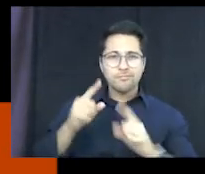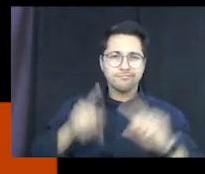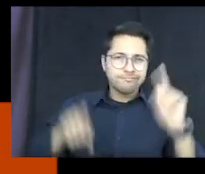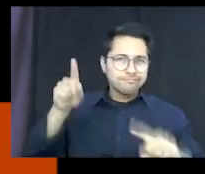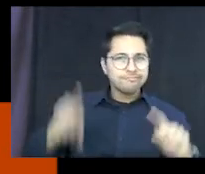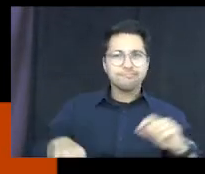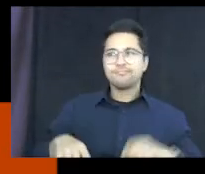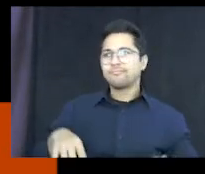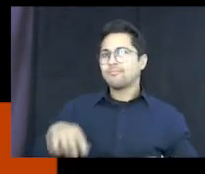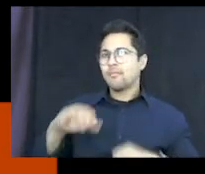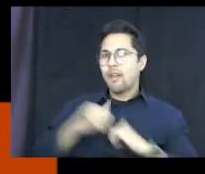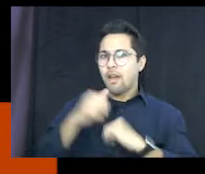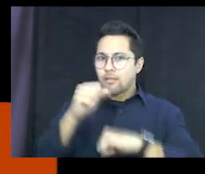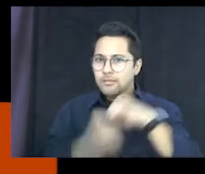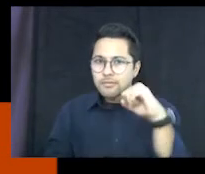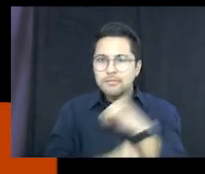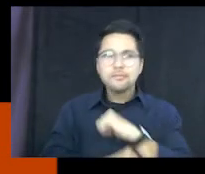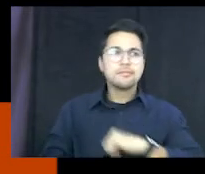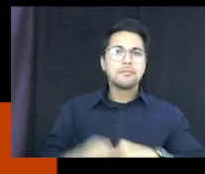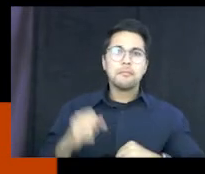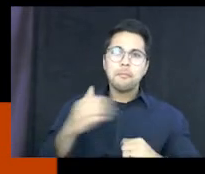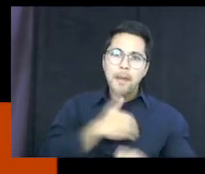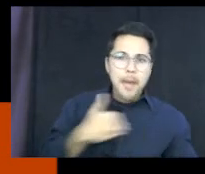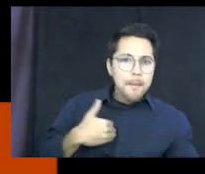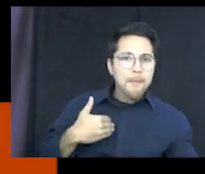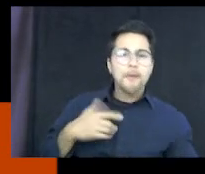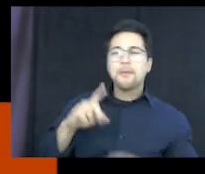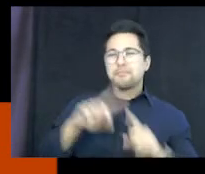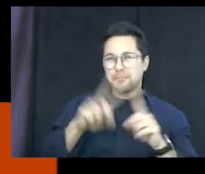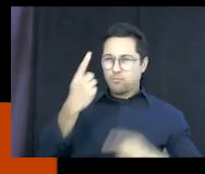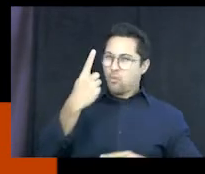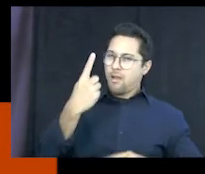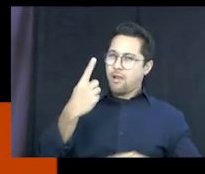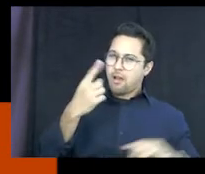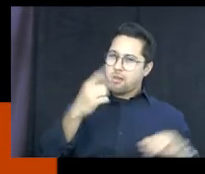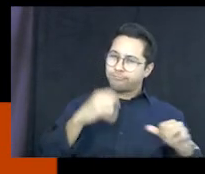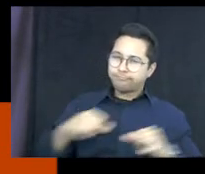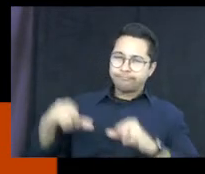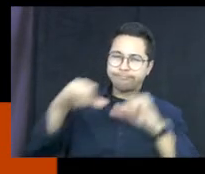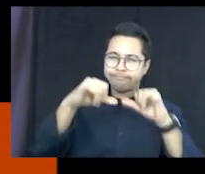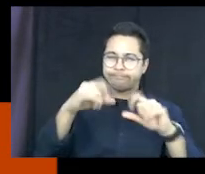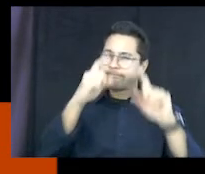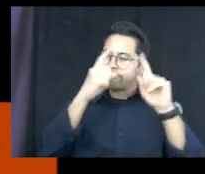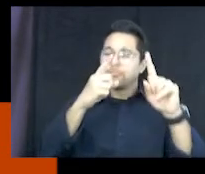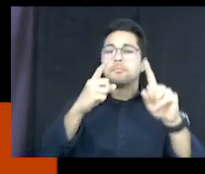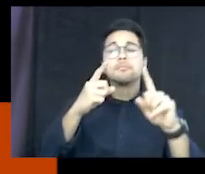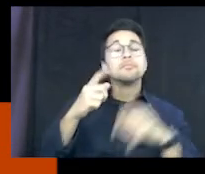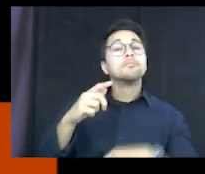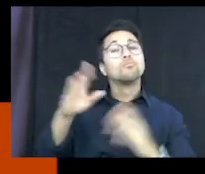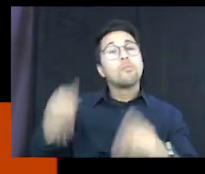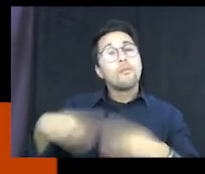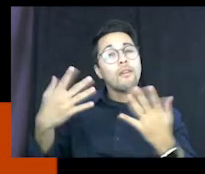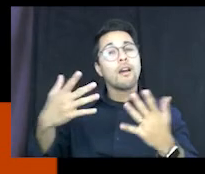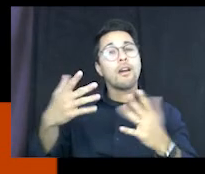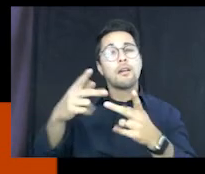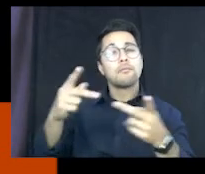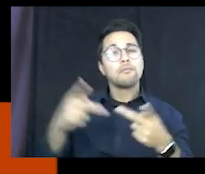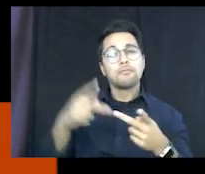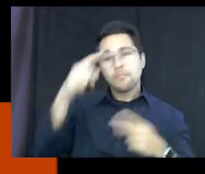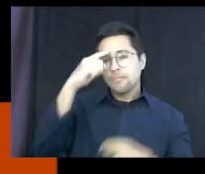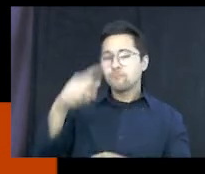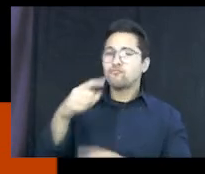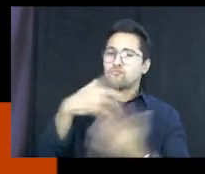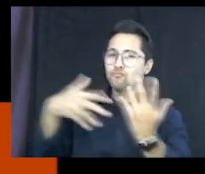size, and organization, but all share the similar mission of providing a form of social